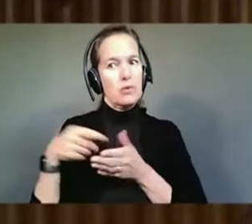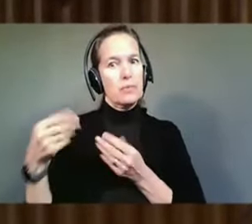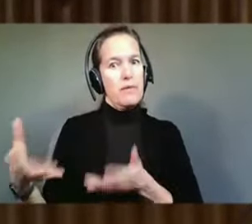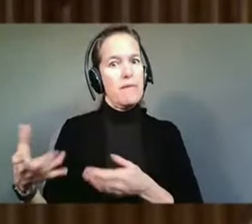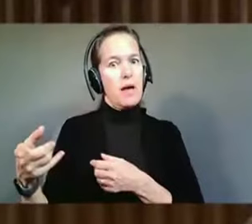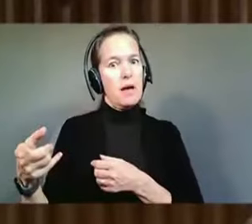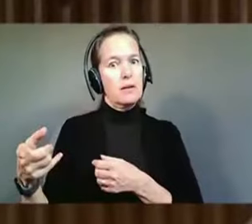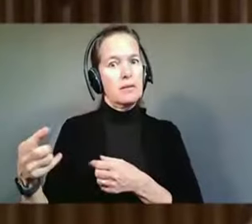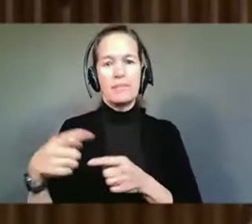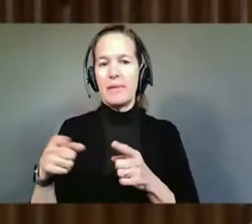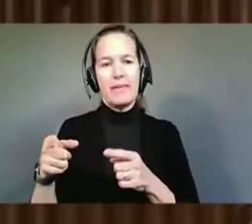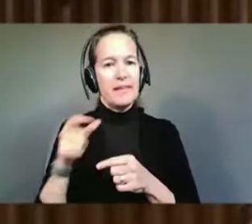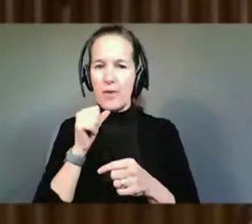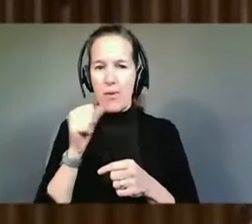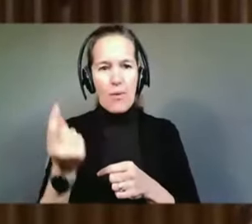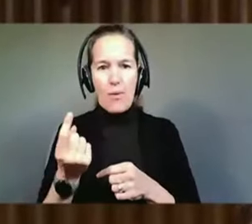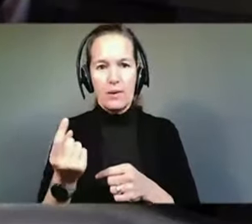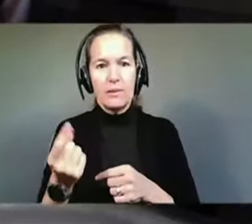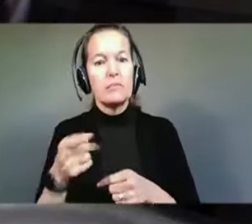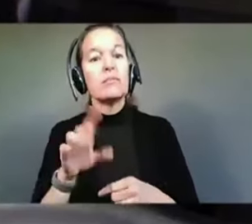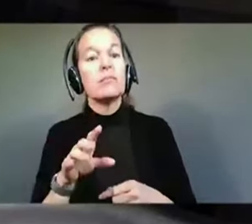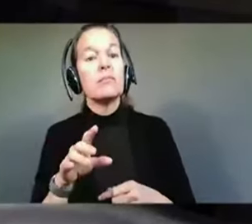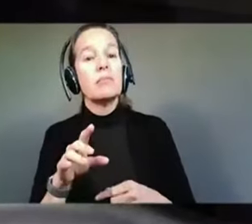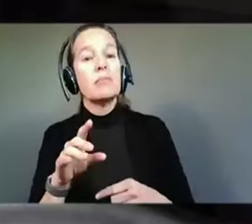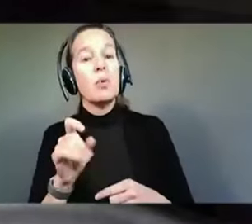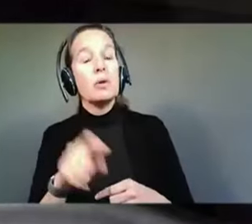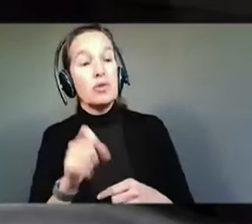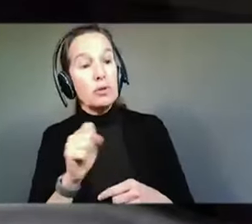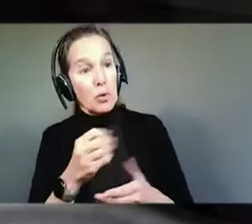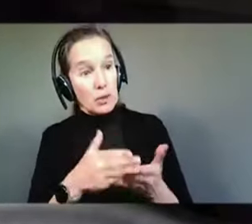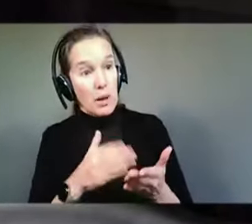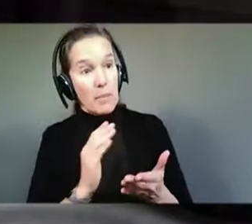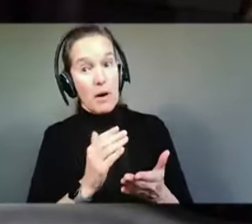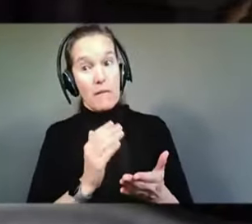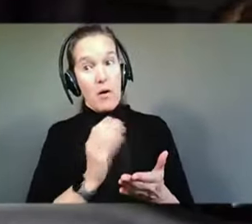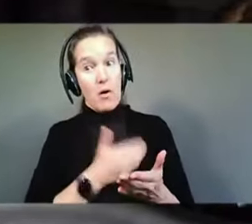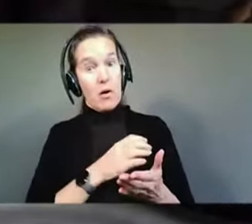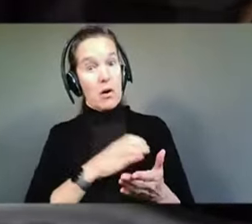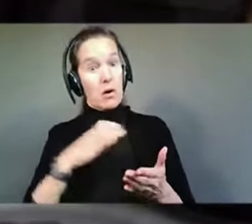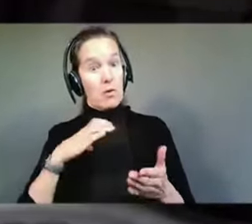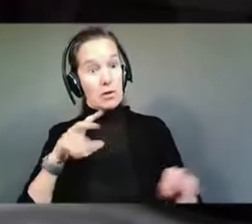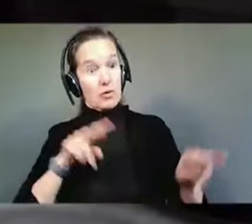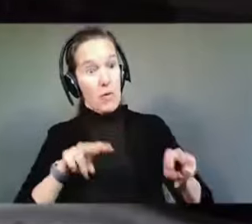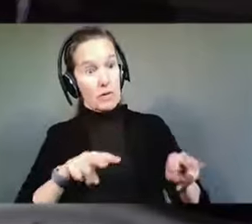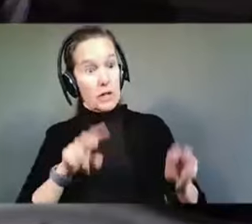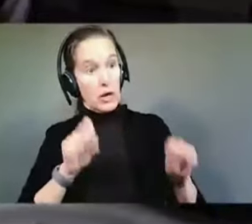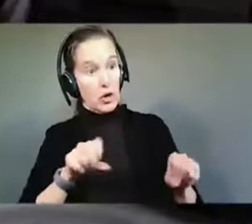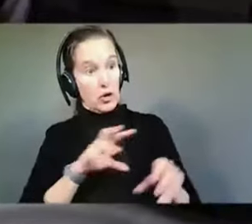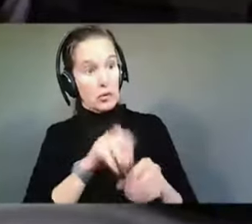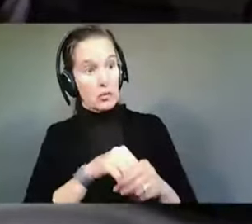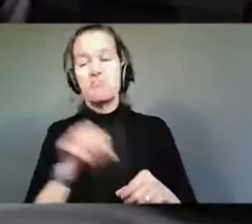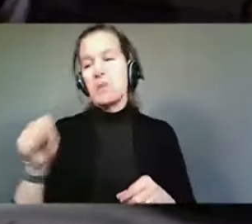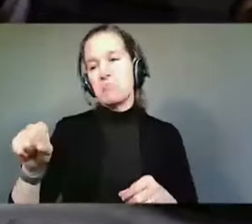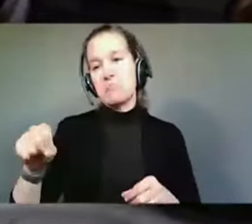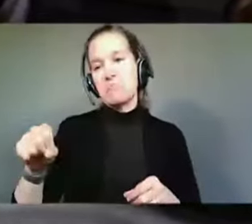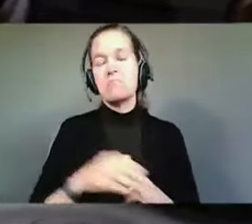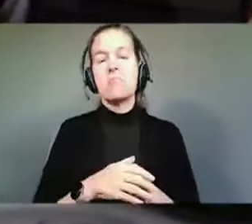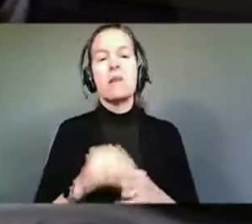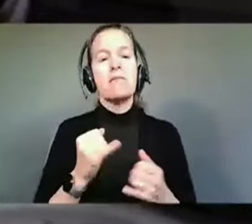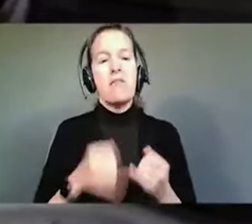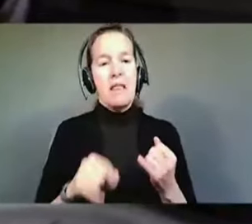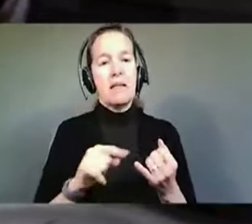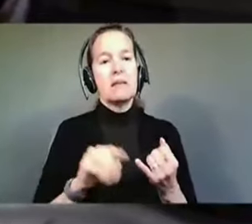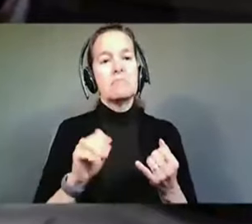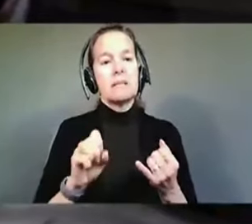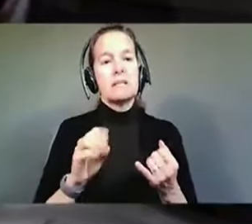always doing that. So some of our oversight function could also come into play here as well. Yep. Finally, to Ms. Heim, the small